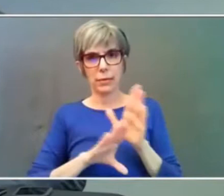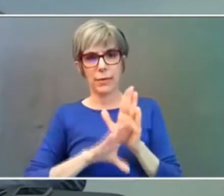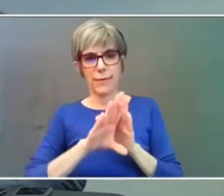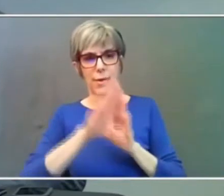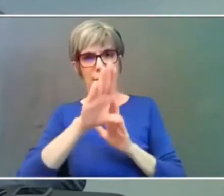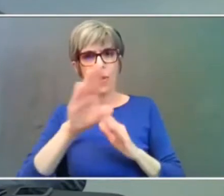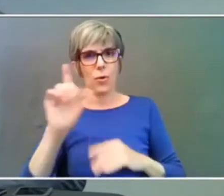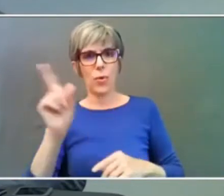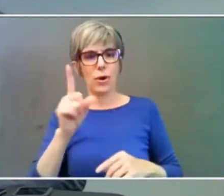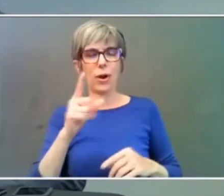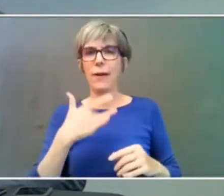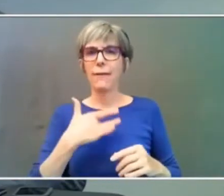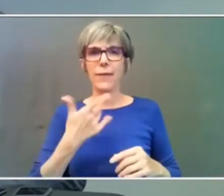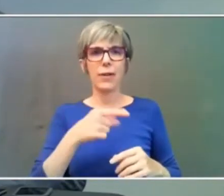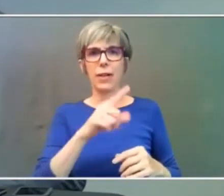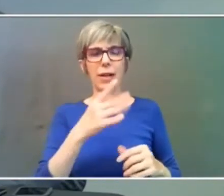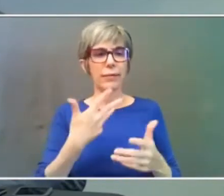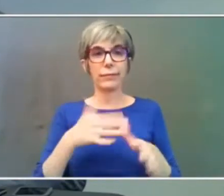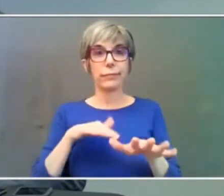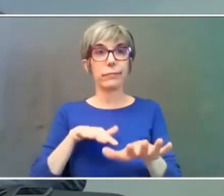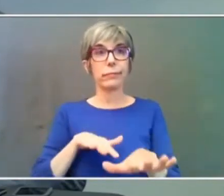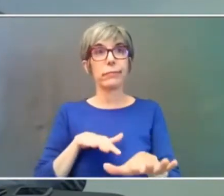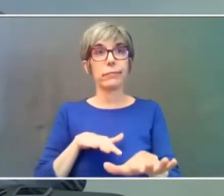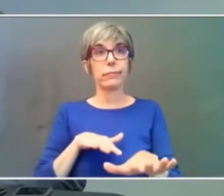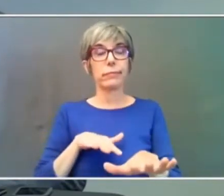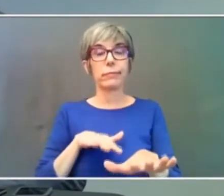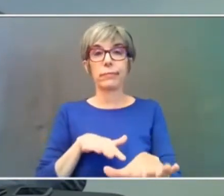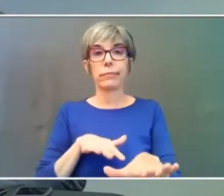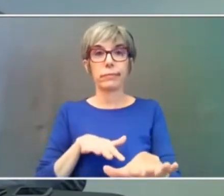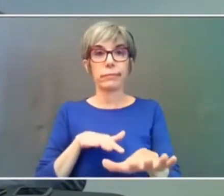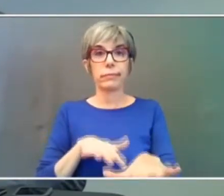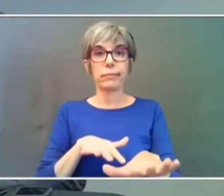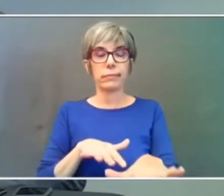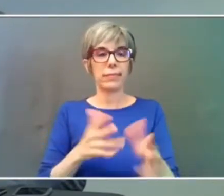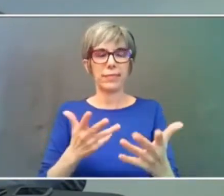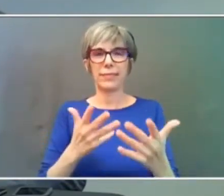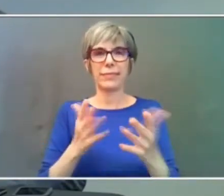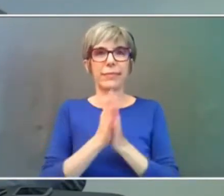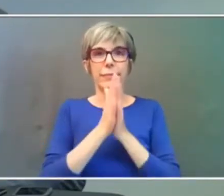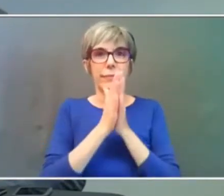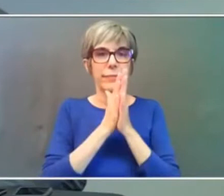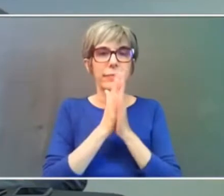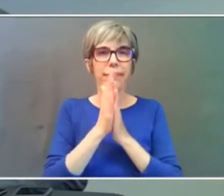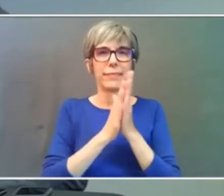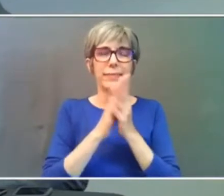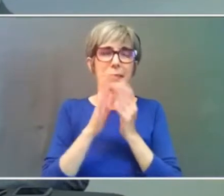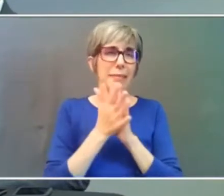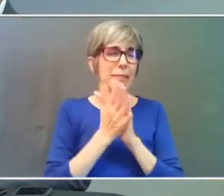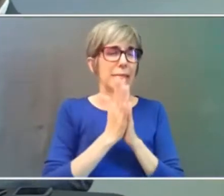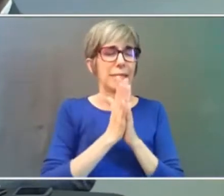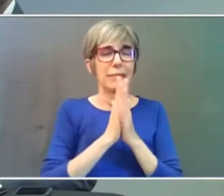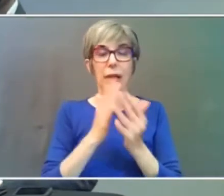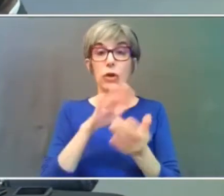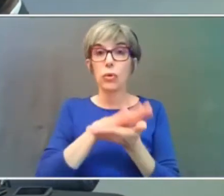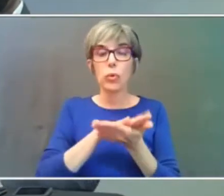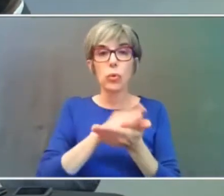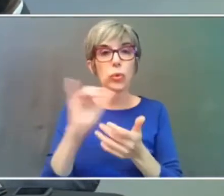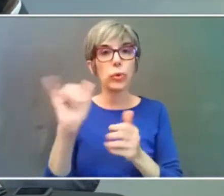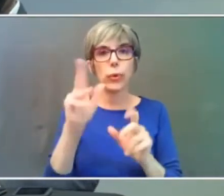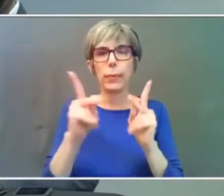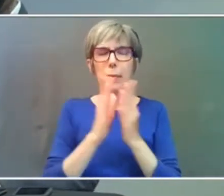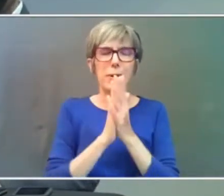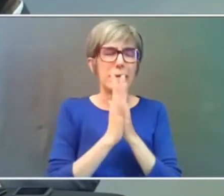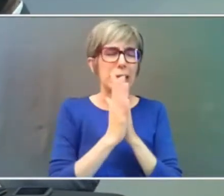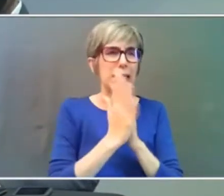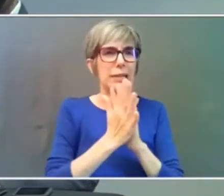long periods of time. Their schools are massively overcrowded. They don't